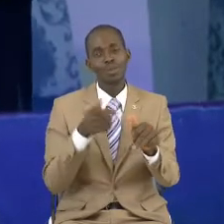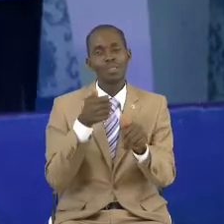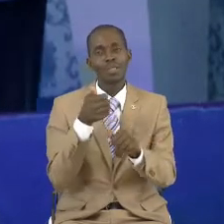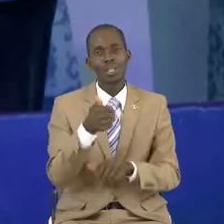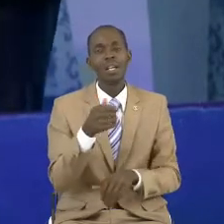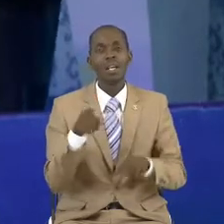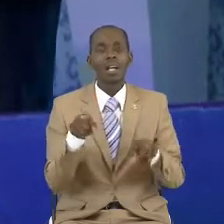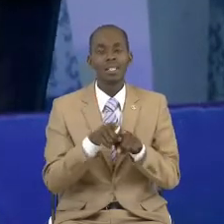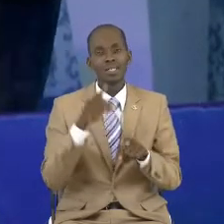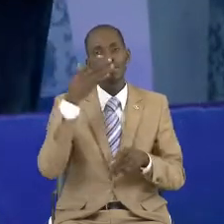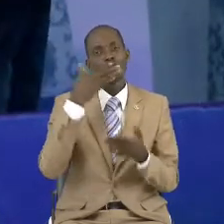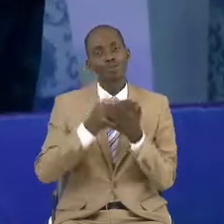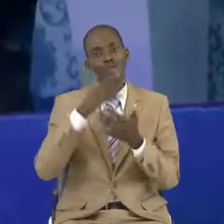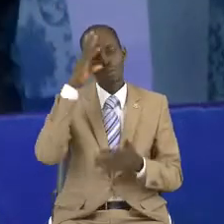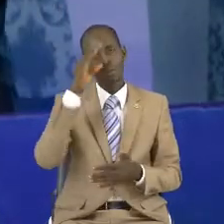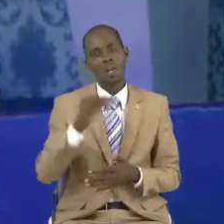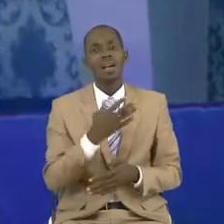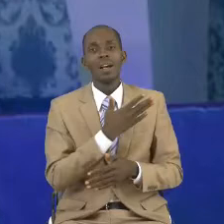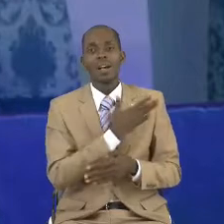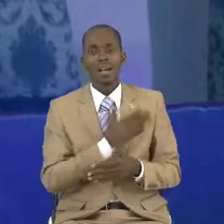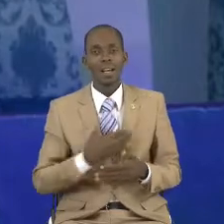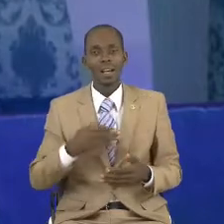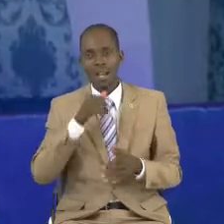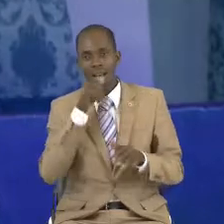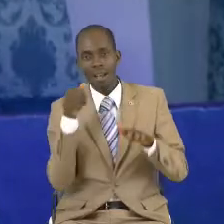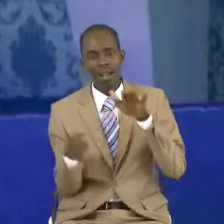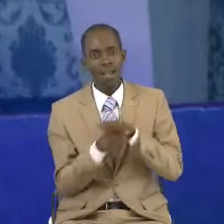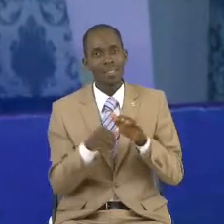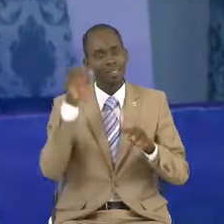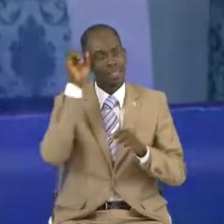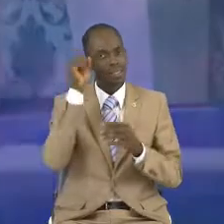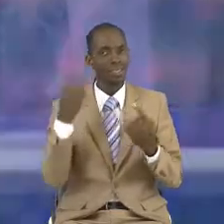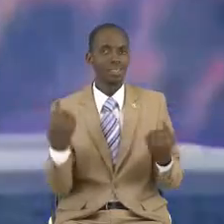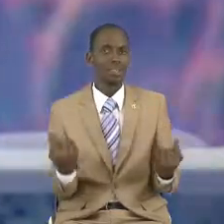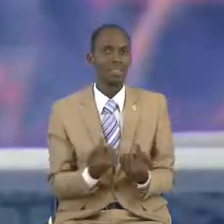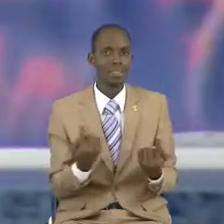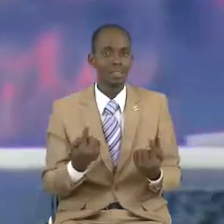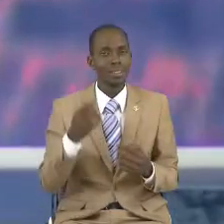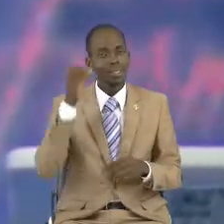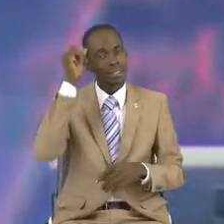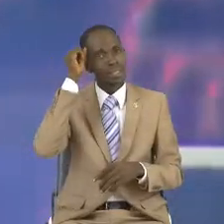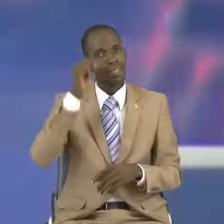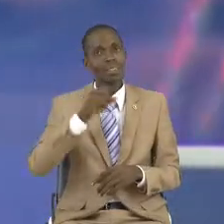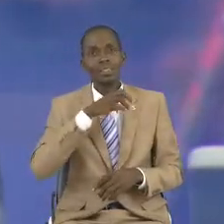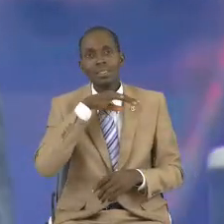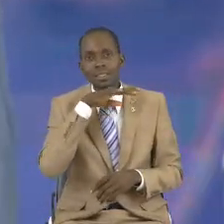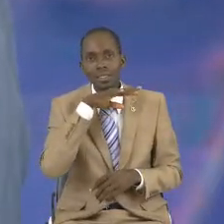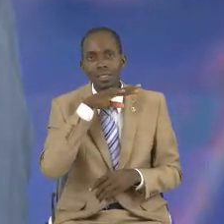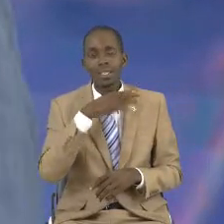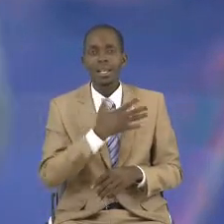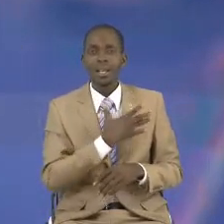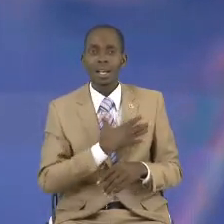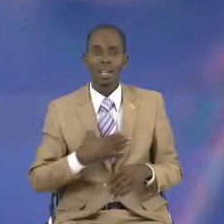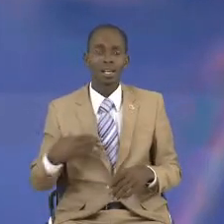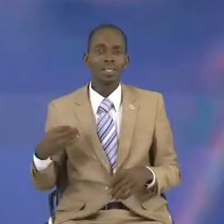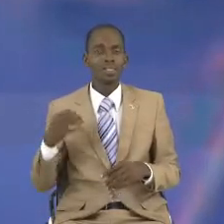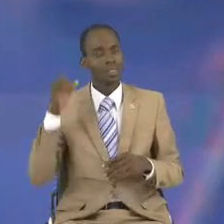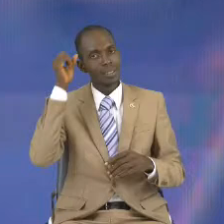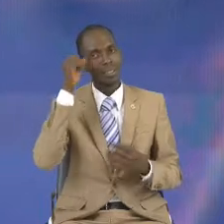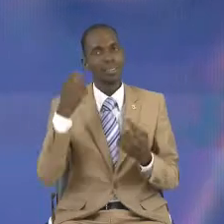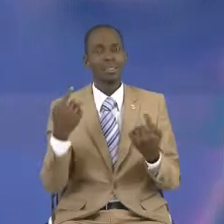covers up his transgression his iniquity and a sin